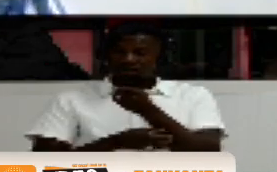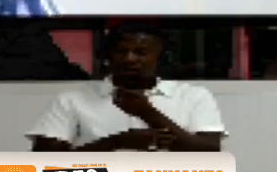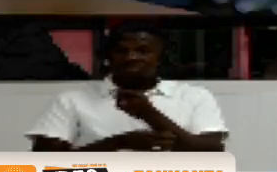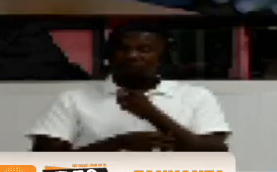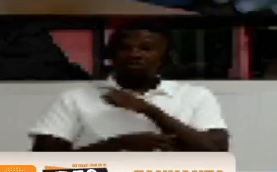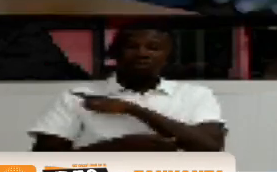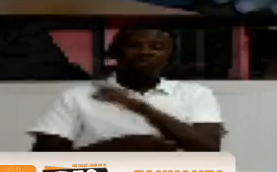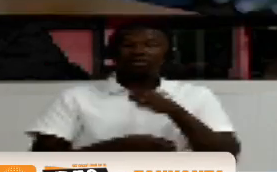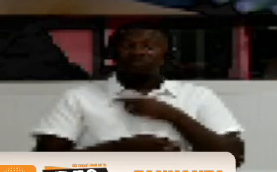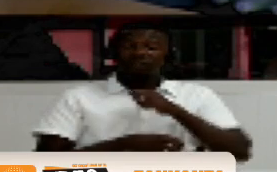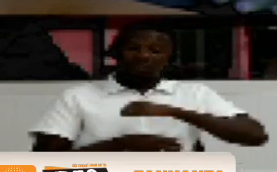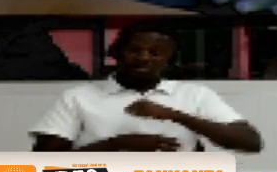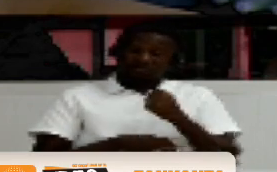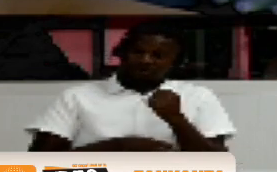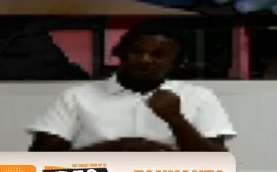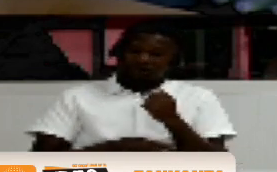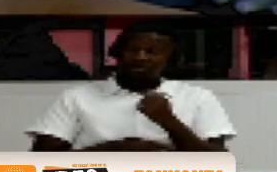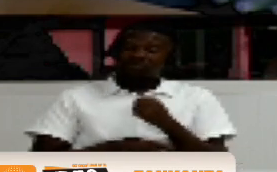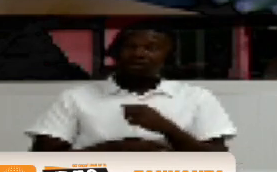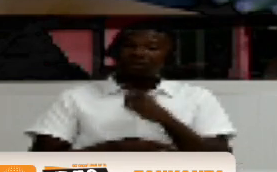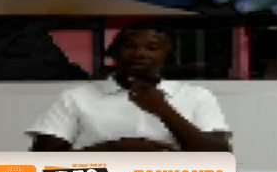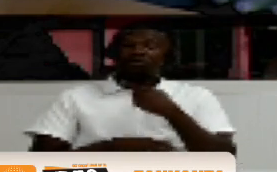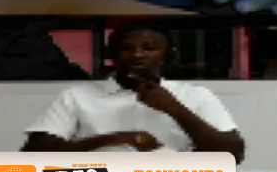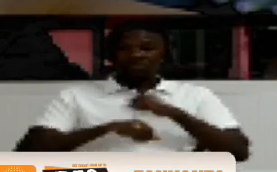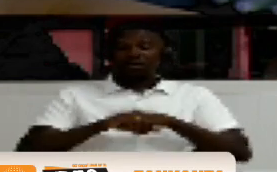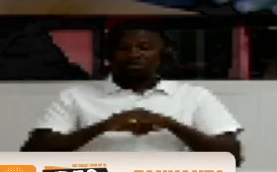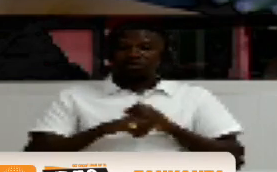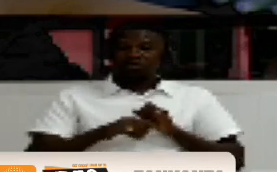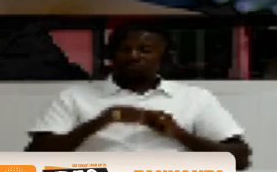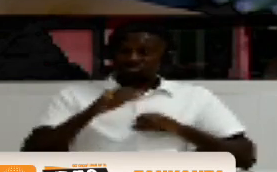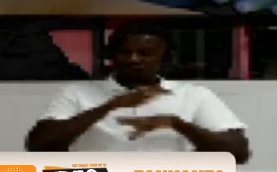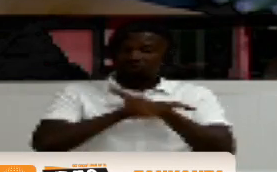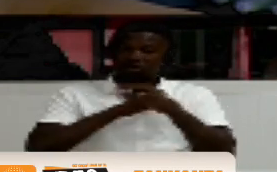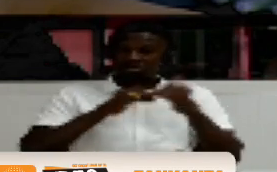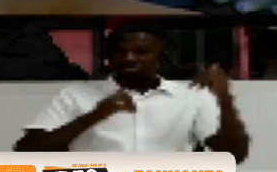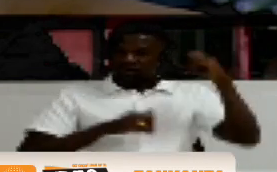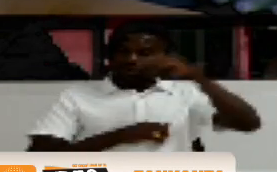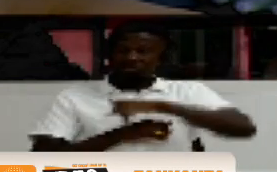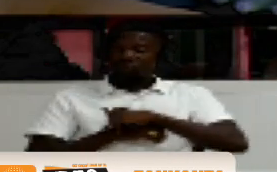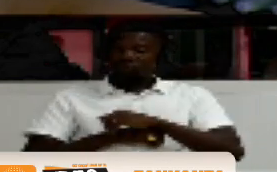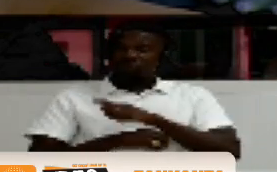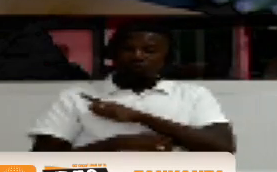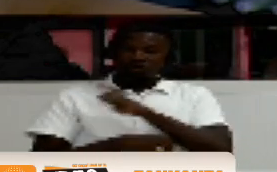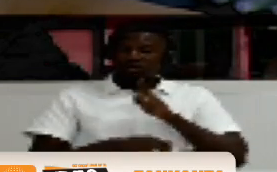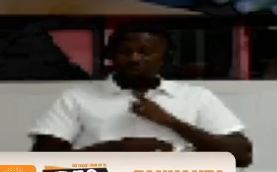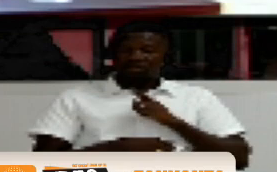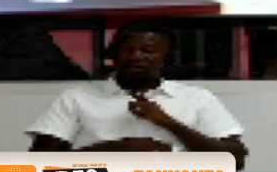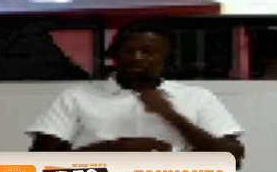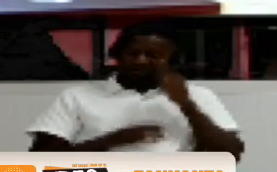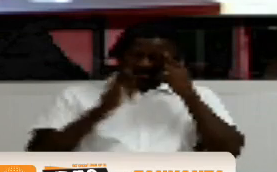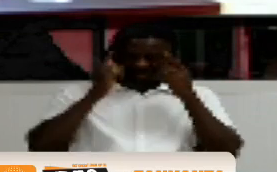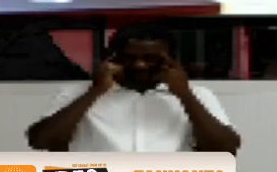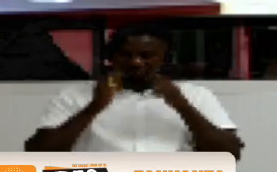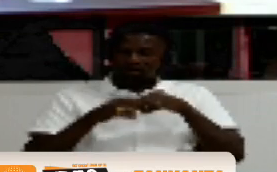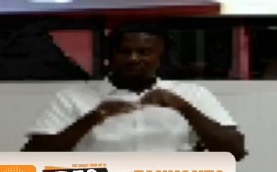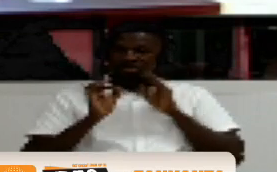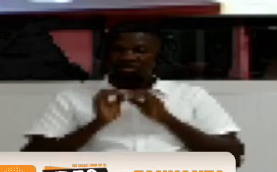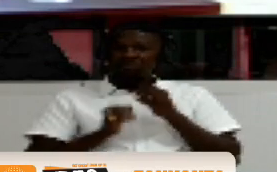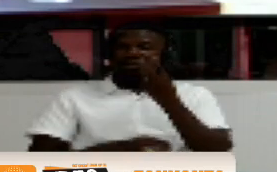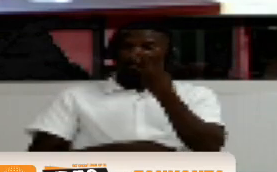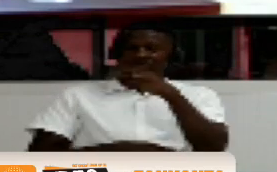and it was time to board. So we decided to take 300 out of that